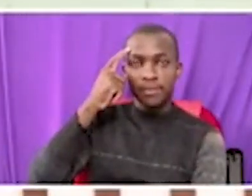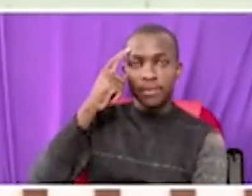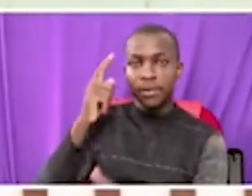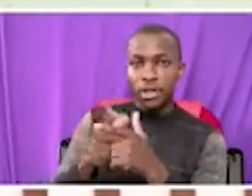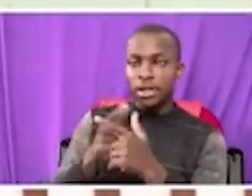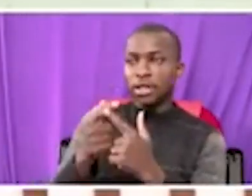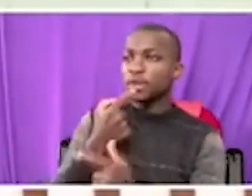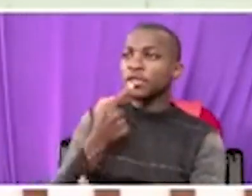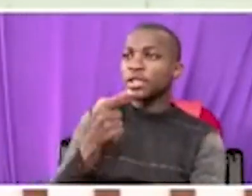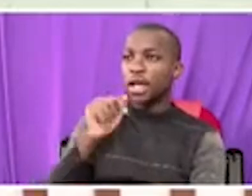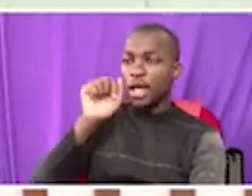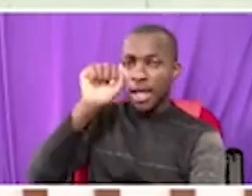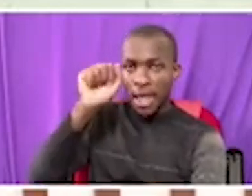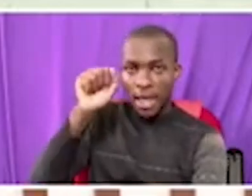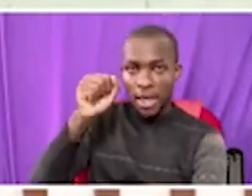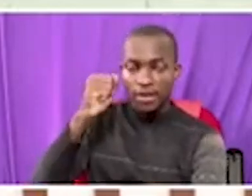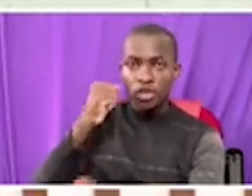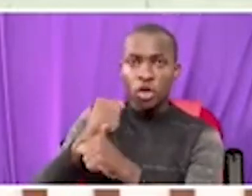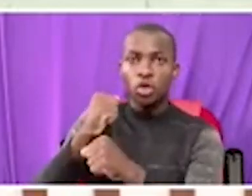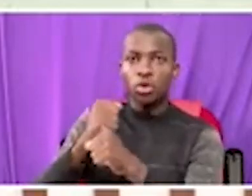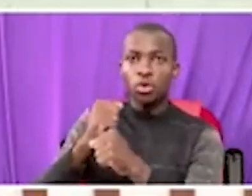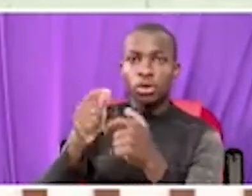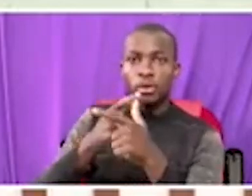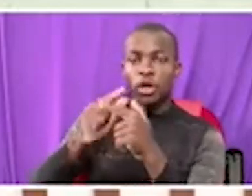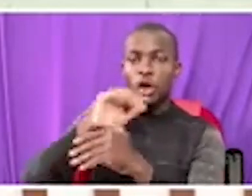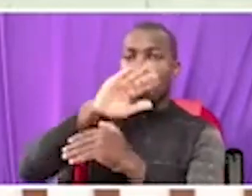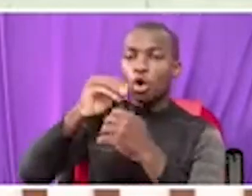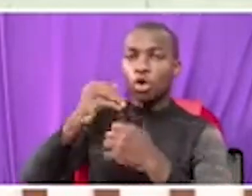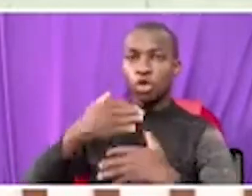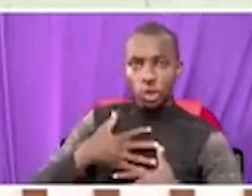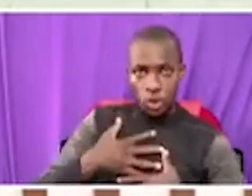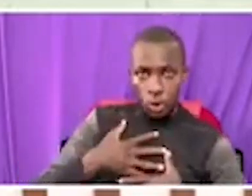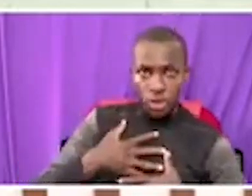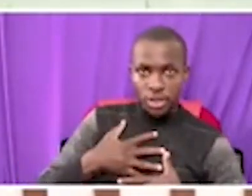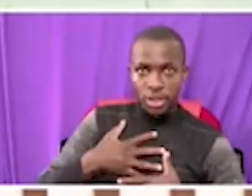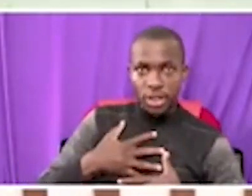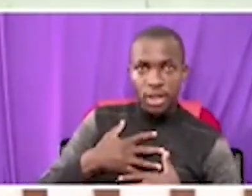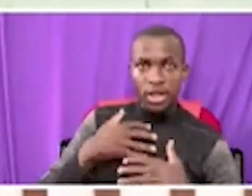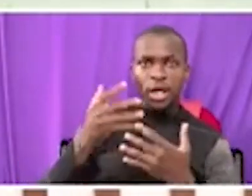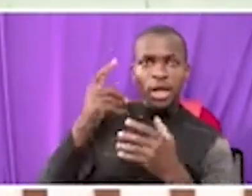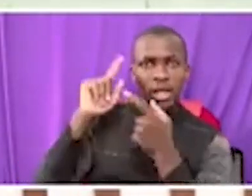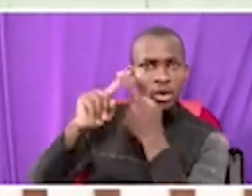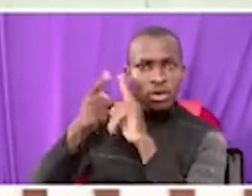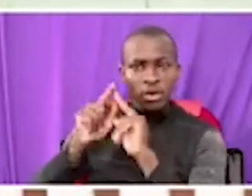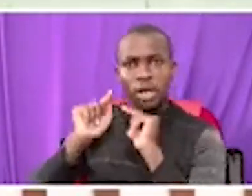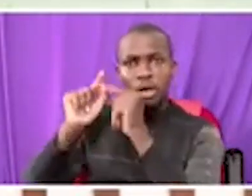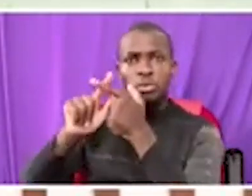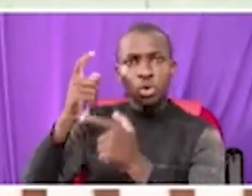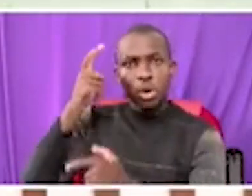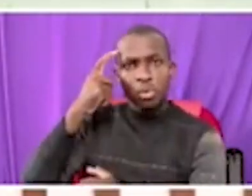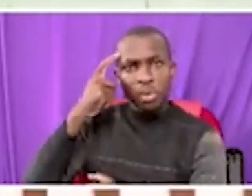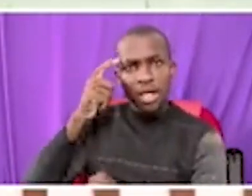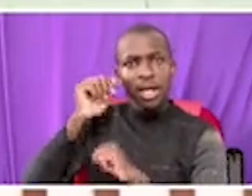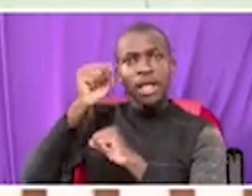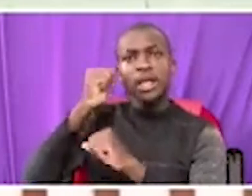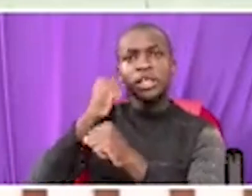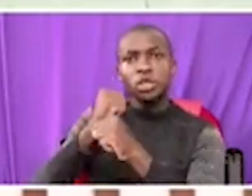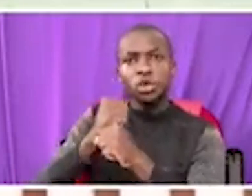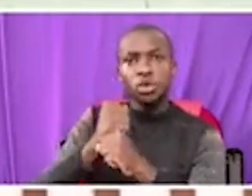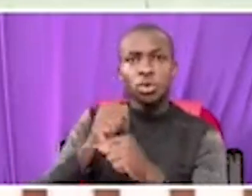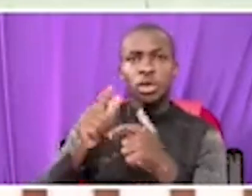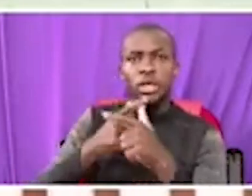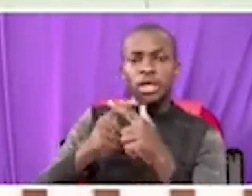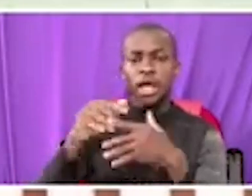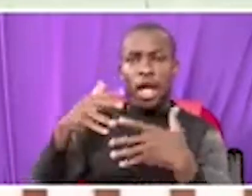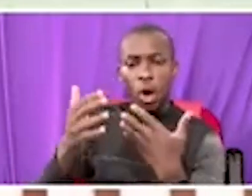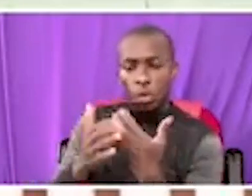said, yes, they do. And they were all shocked. They were like, oh, evil thoughts come to your mind? I said, yes, they do. Well, how do you deal with